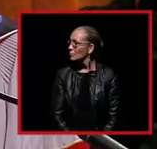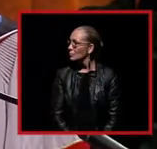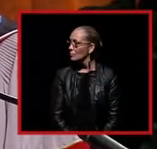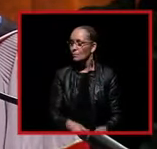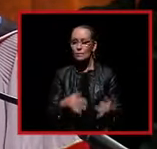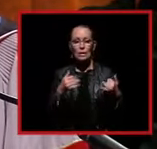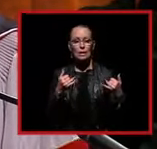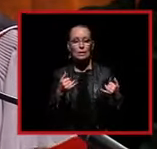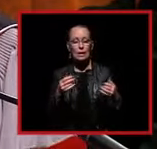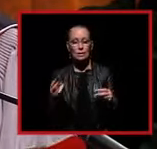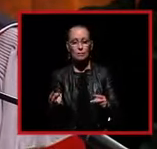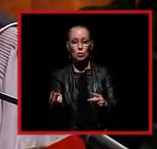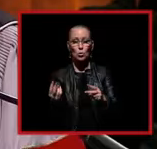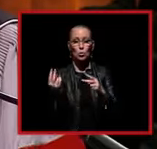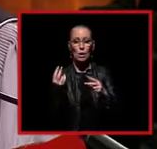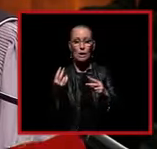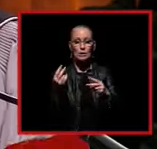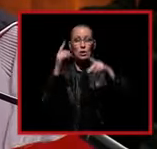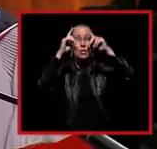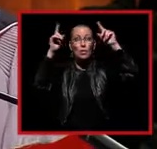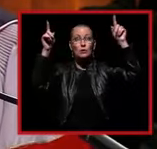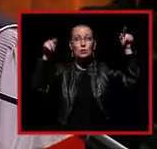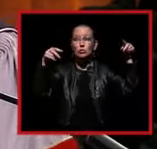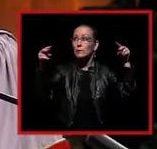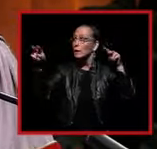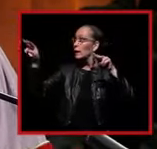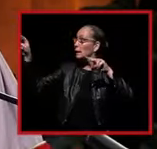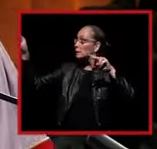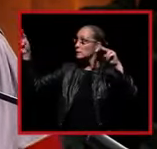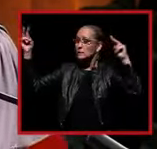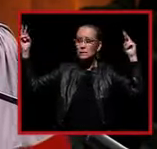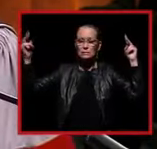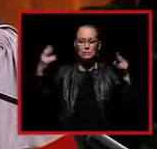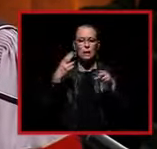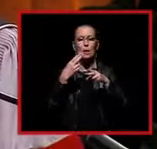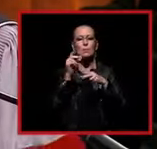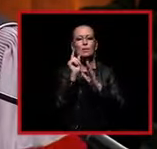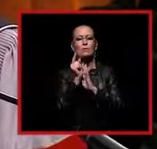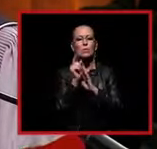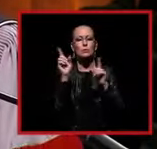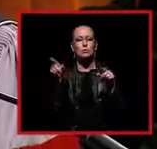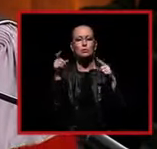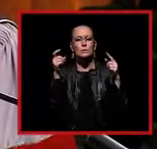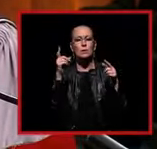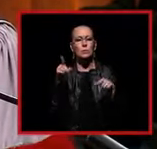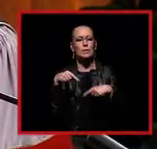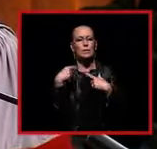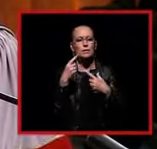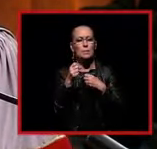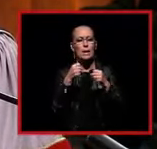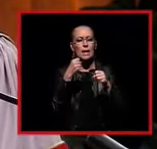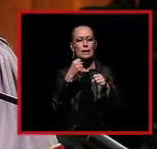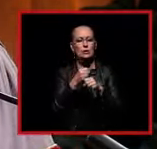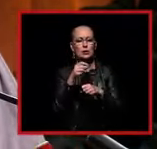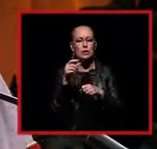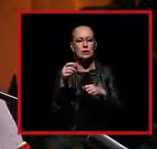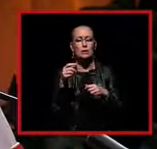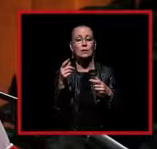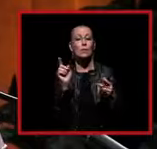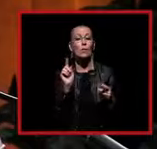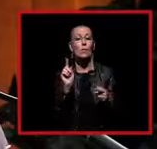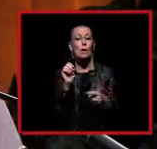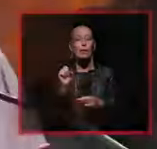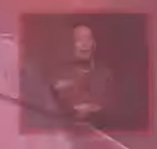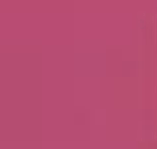Now, if you watch the screens, let's take a brief moment to celebrate this past year at STCC.